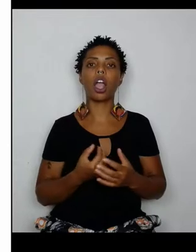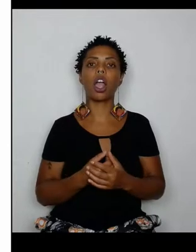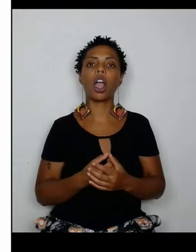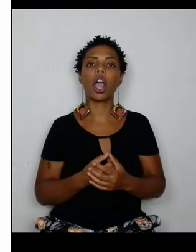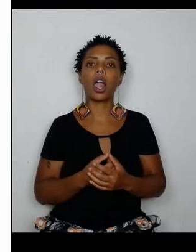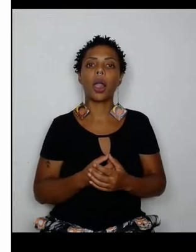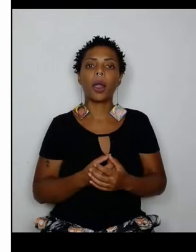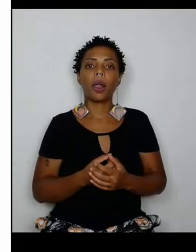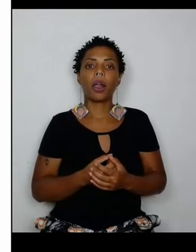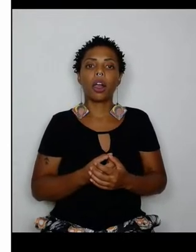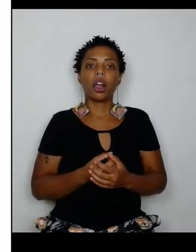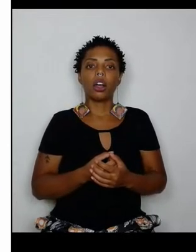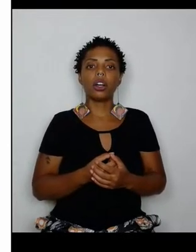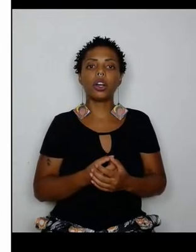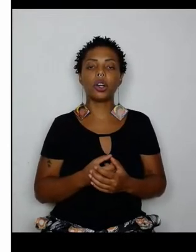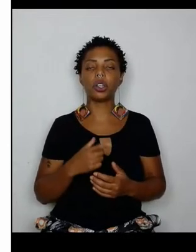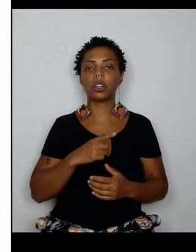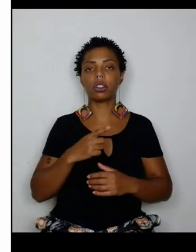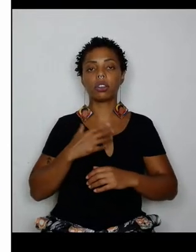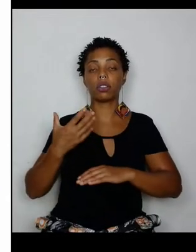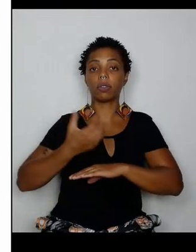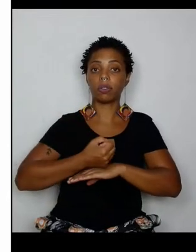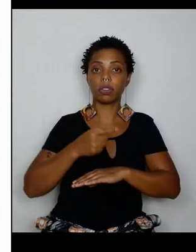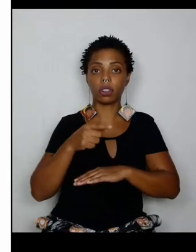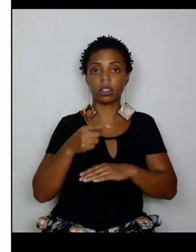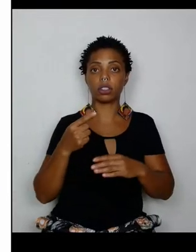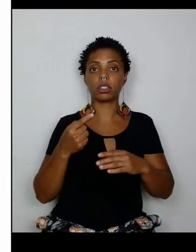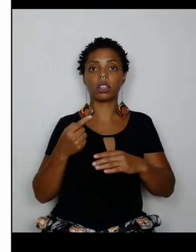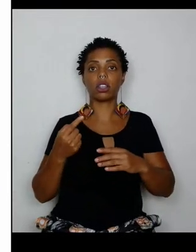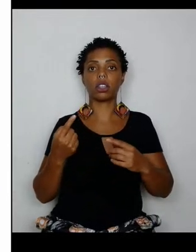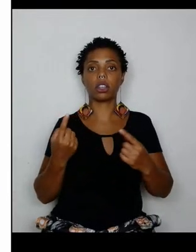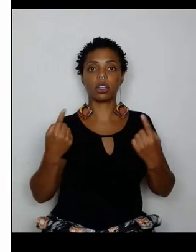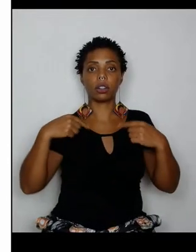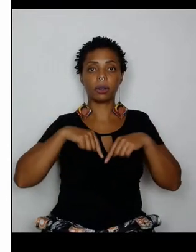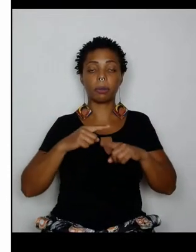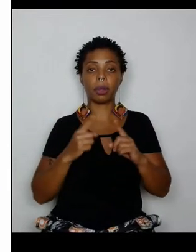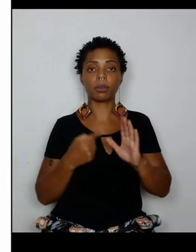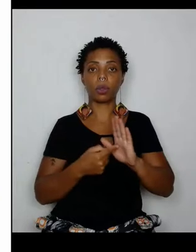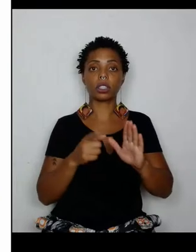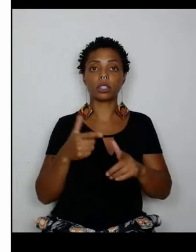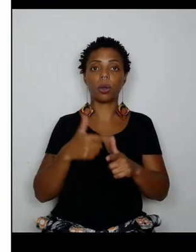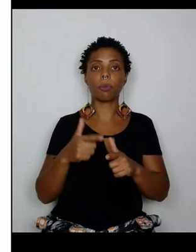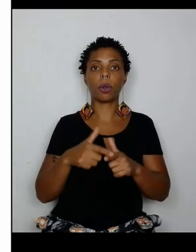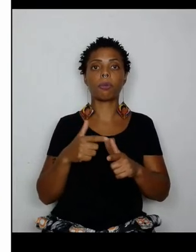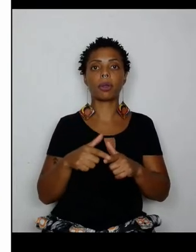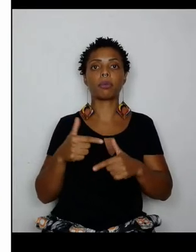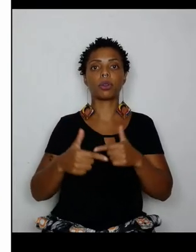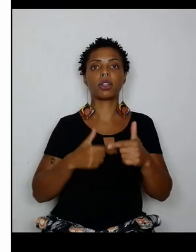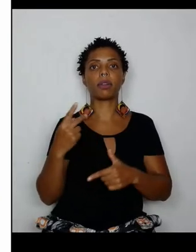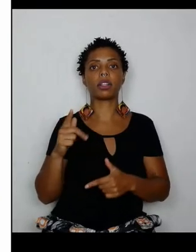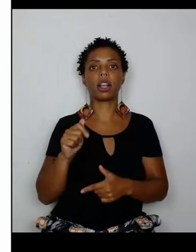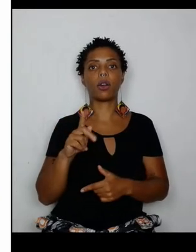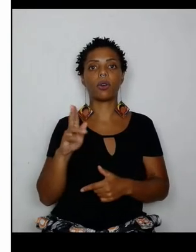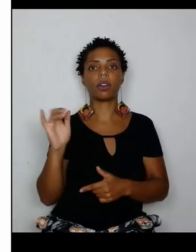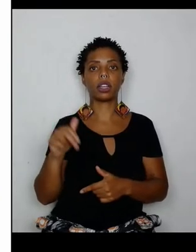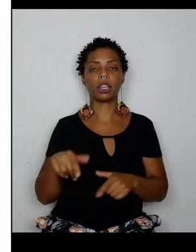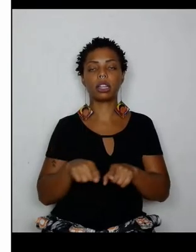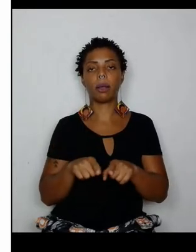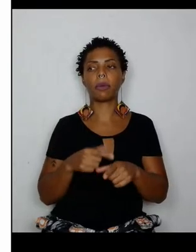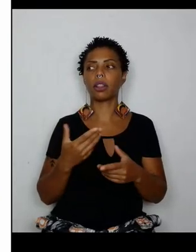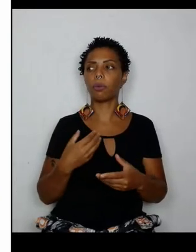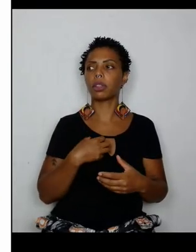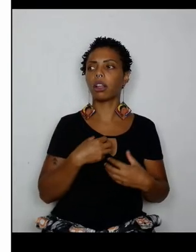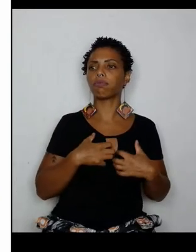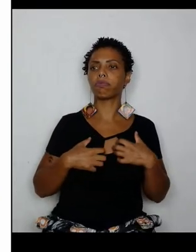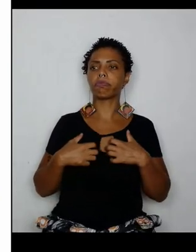has been made of these problematics and gogan's work as well i'm therefore intrigued by the reconceptualization of lugan with a